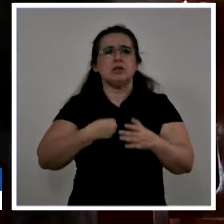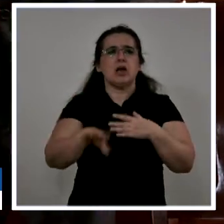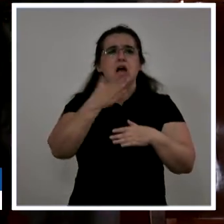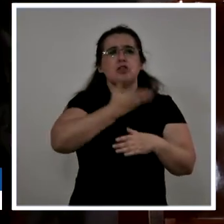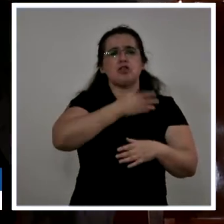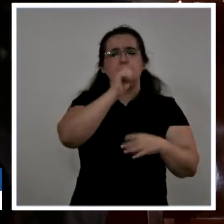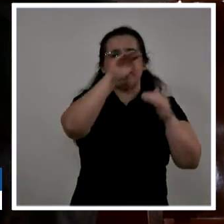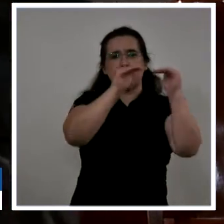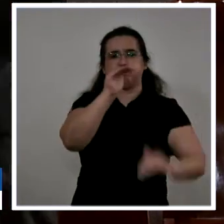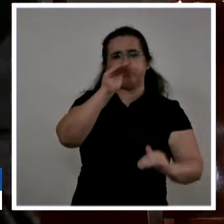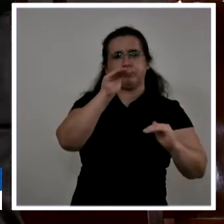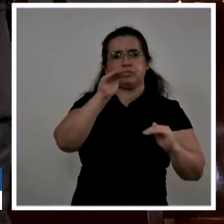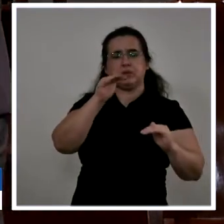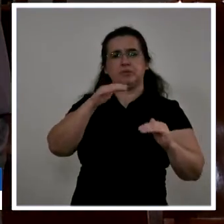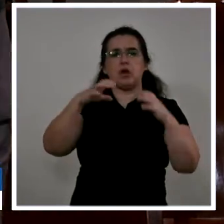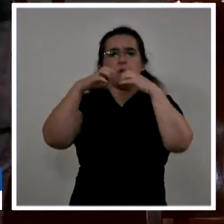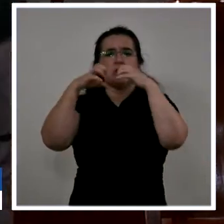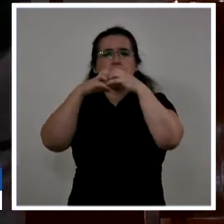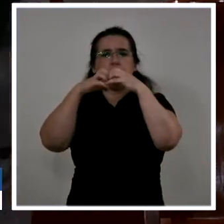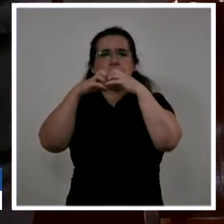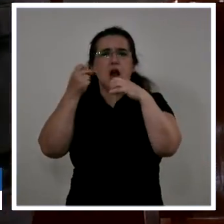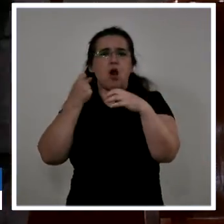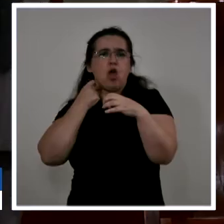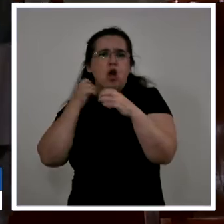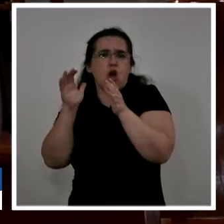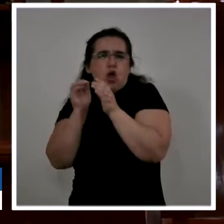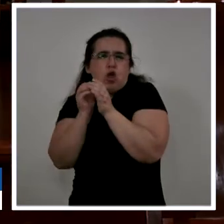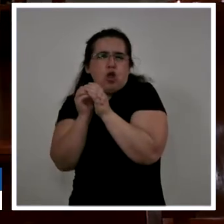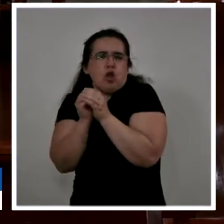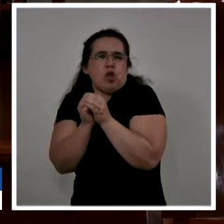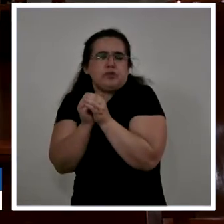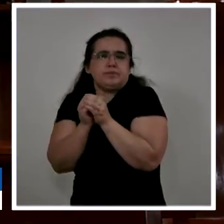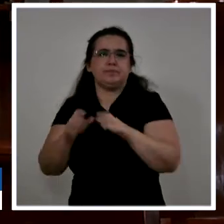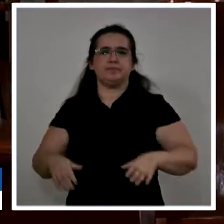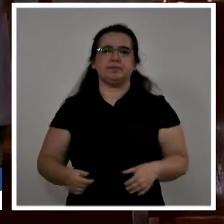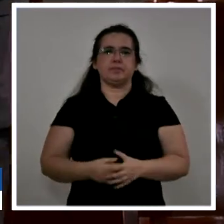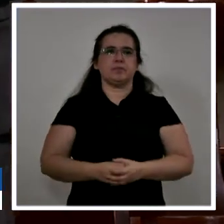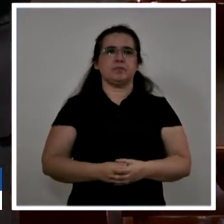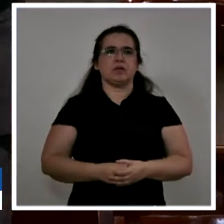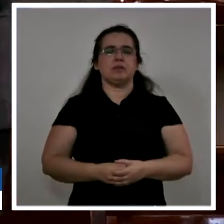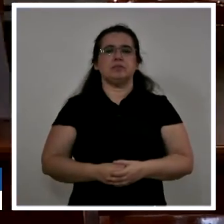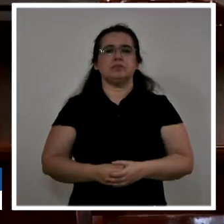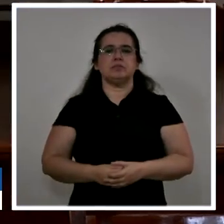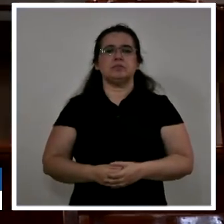dopamina diminuía. His hippocampus began to shrink. E os seus hipocampos diminuíam. So now we have this mouse. E portanto agora temos este